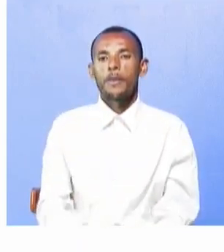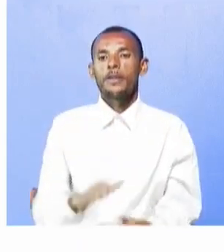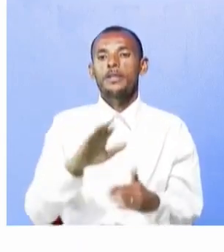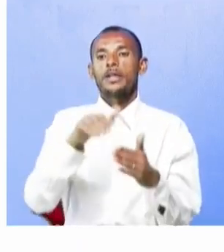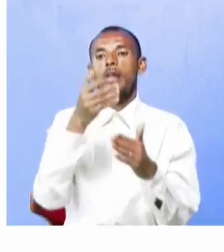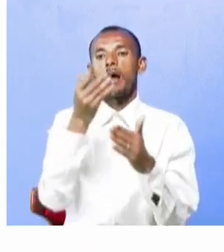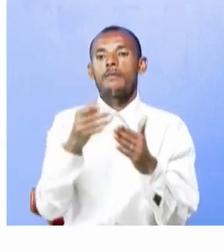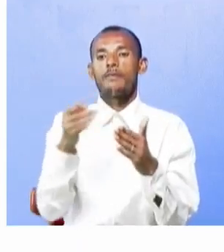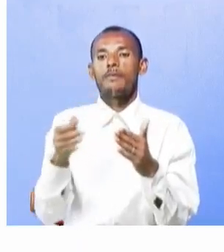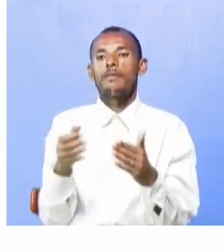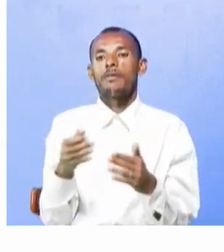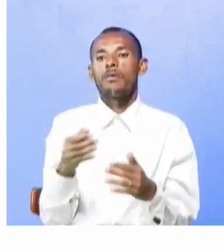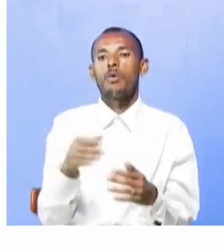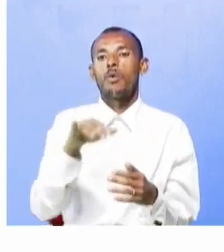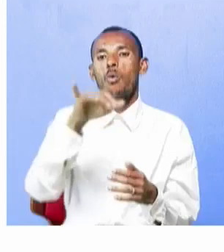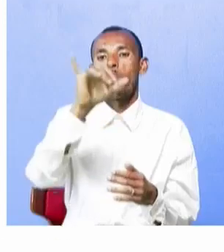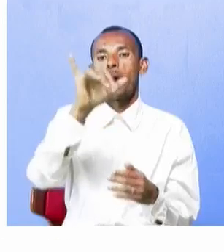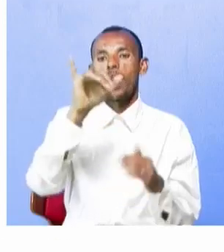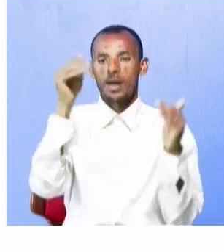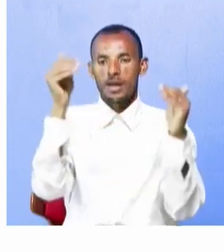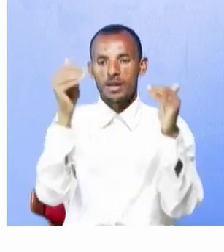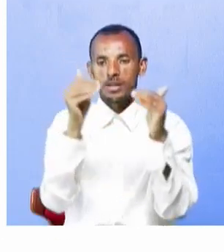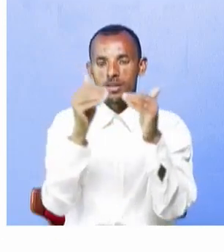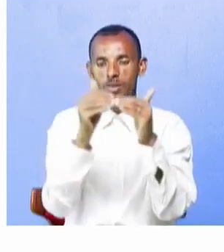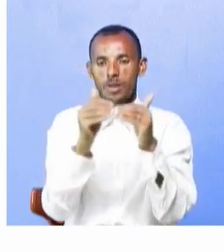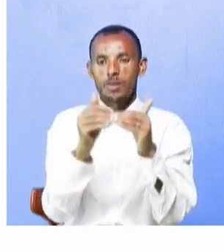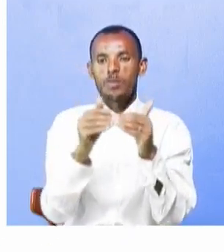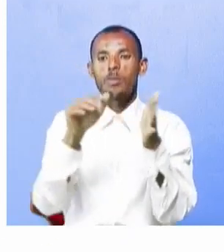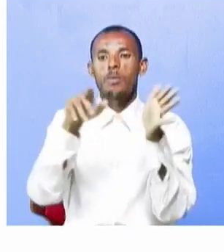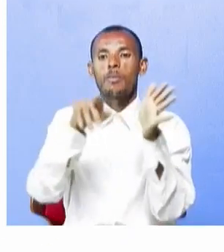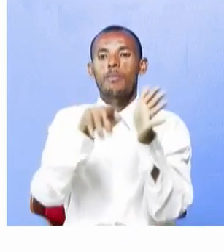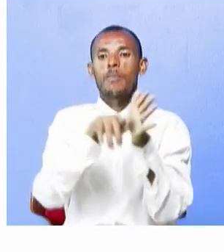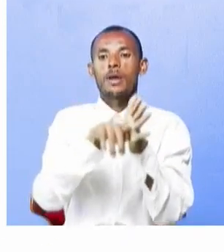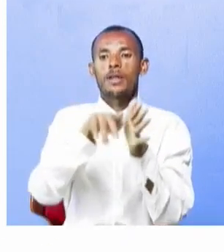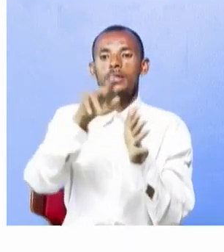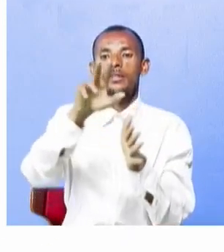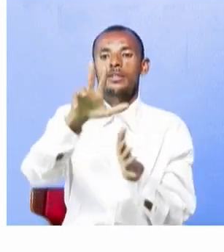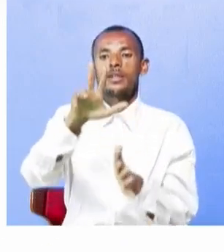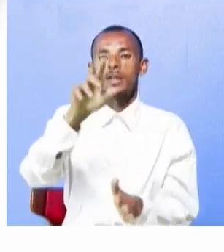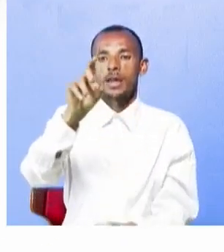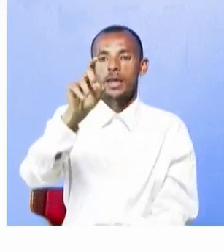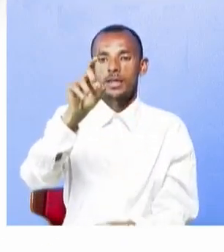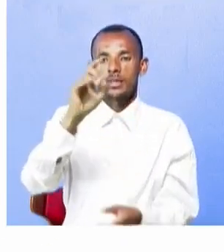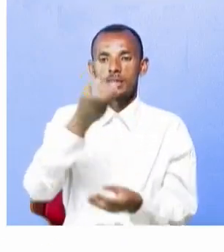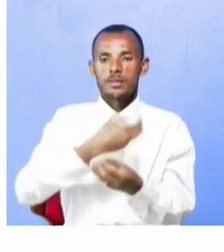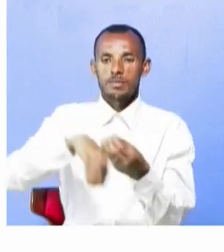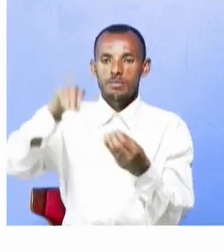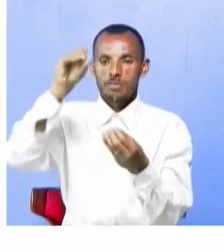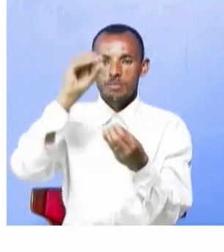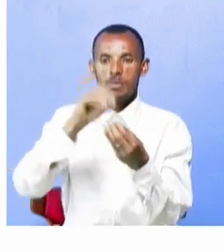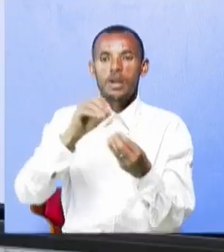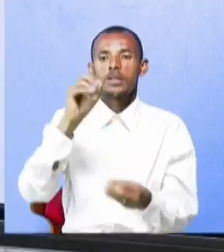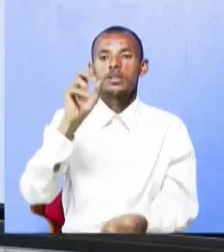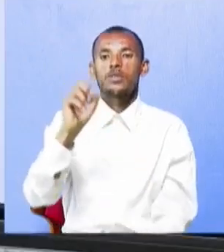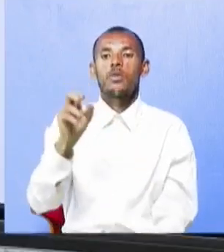of y is equal to minus 3x plus 12.